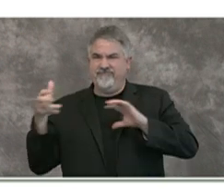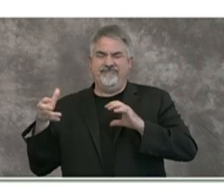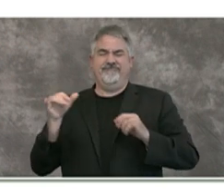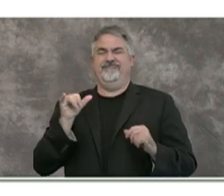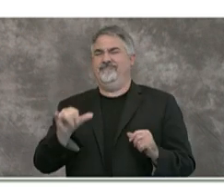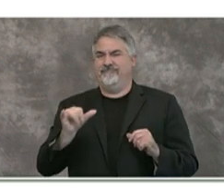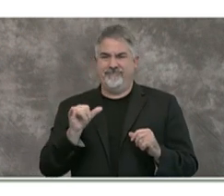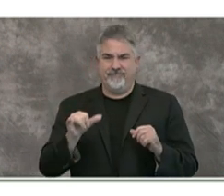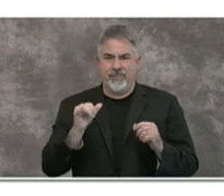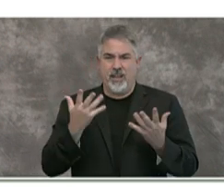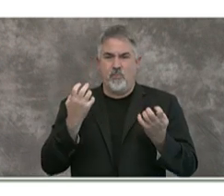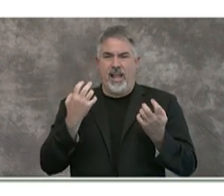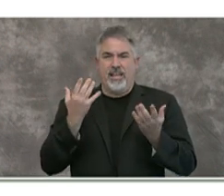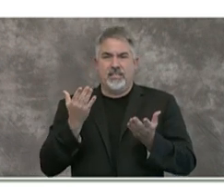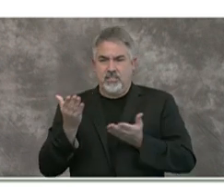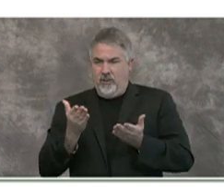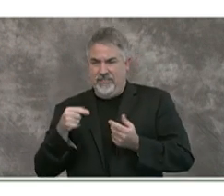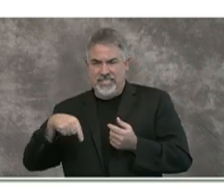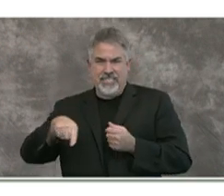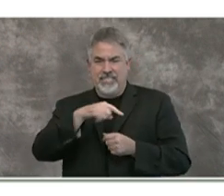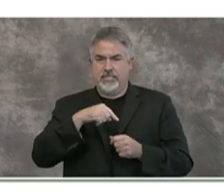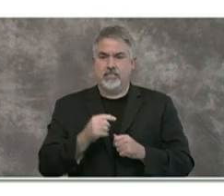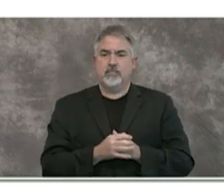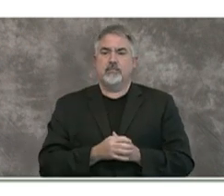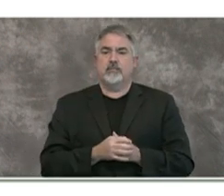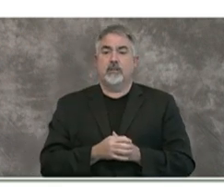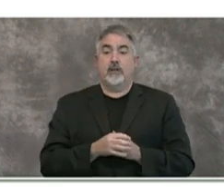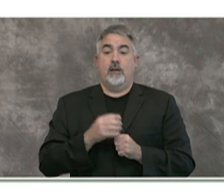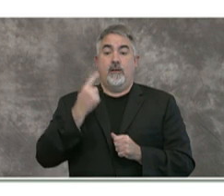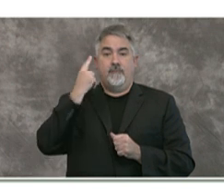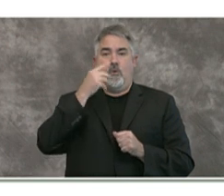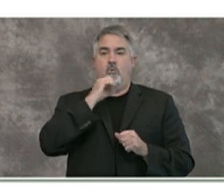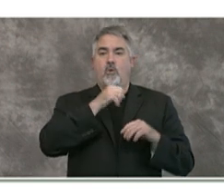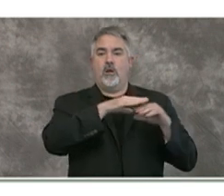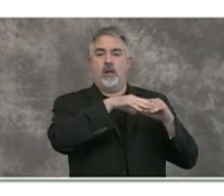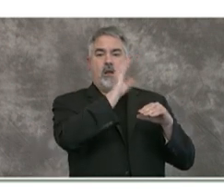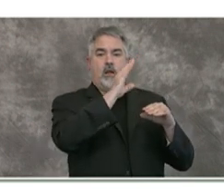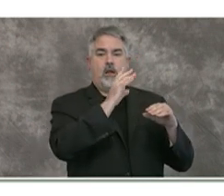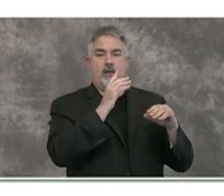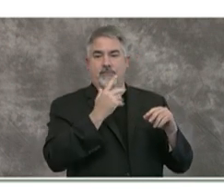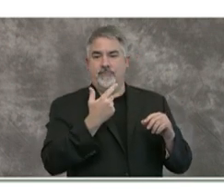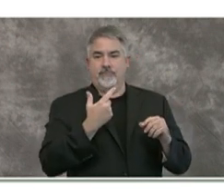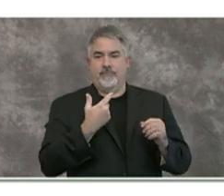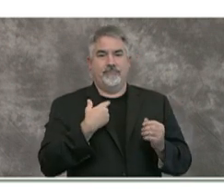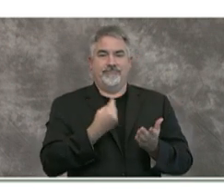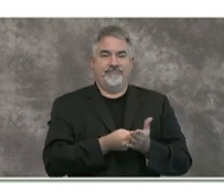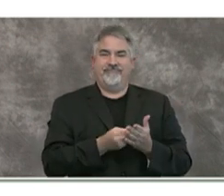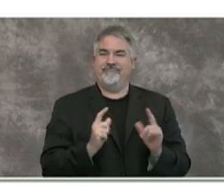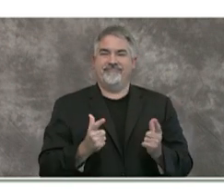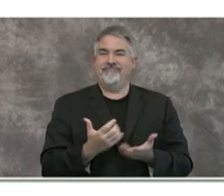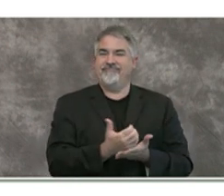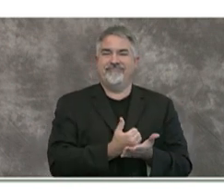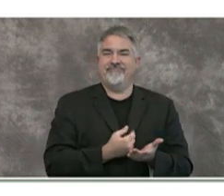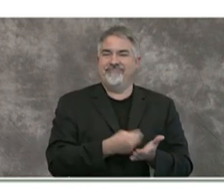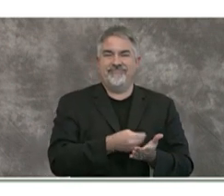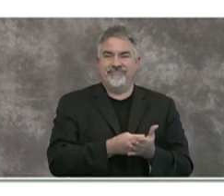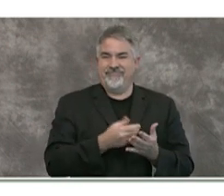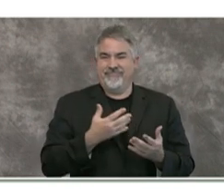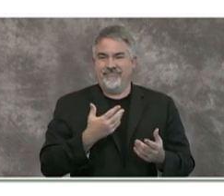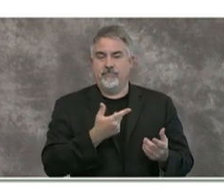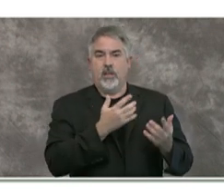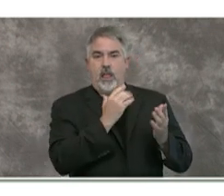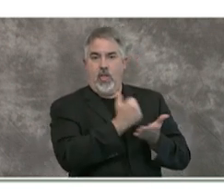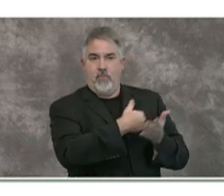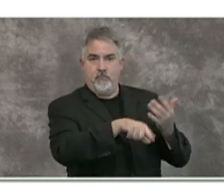Services provides meals to those 60 and older with the greatest economic need. Its partners have increased the average number of